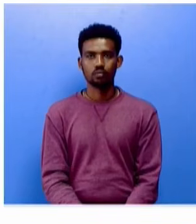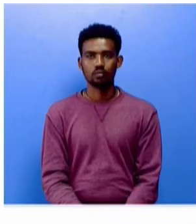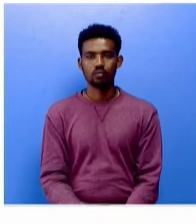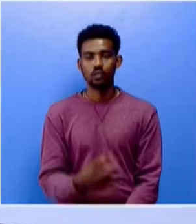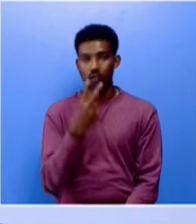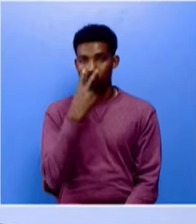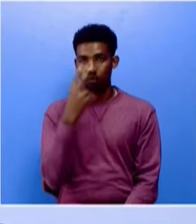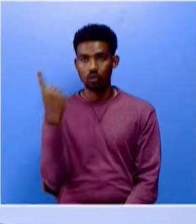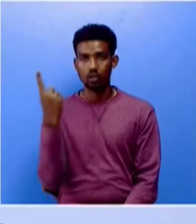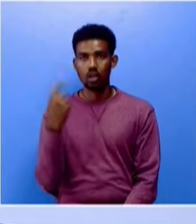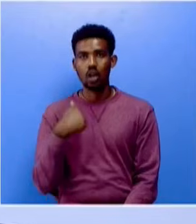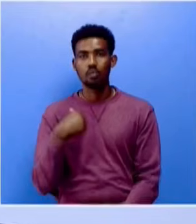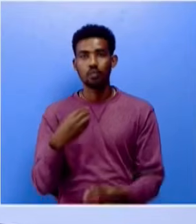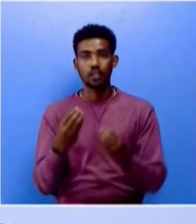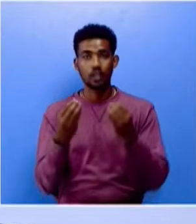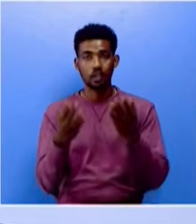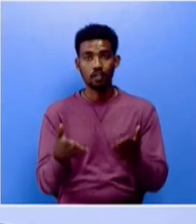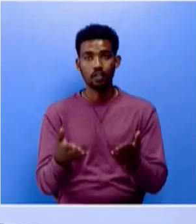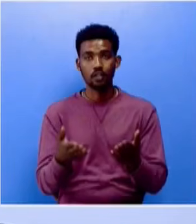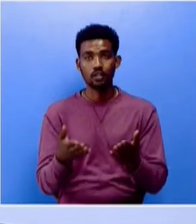Look, I'm just giving what?